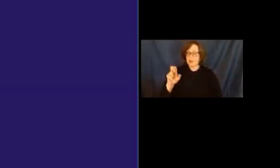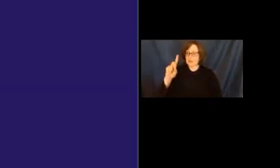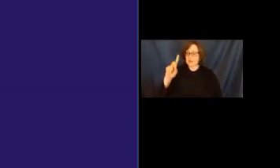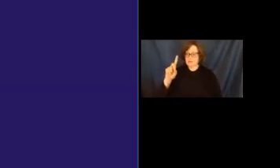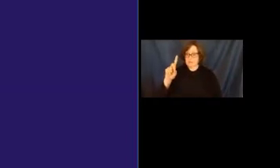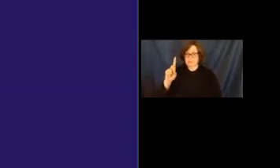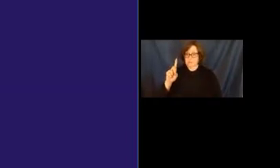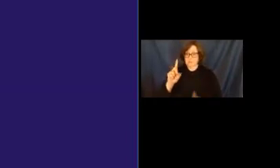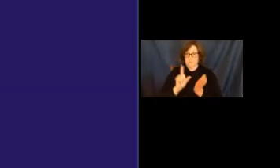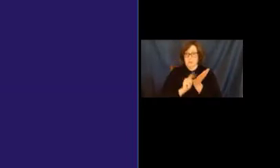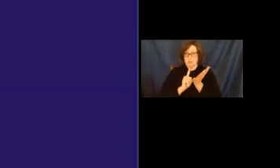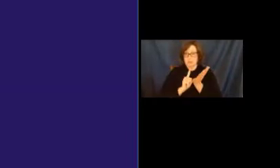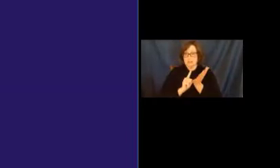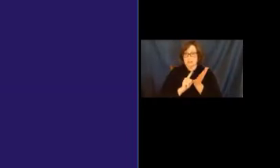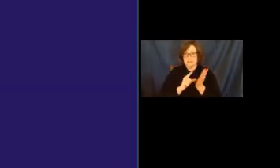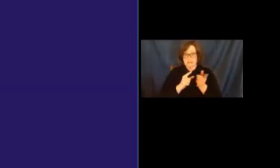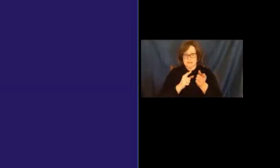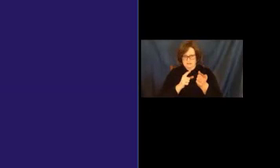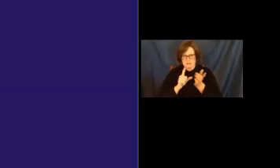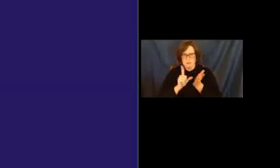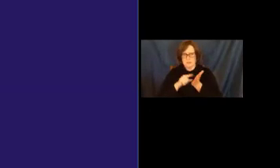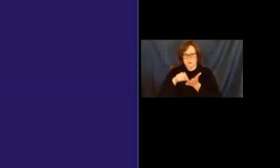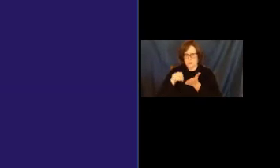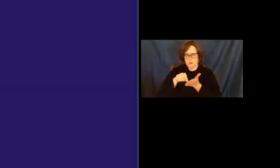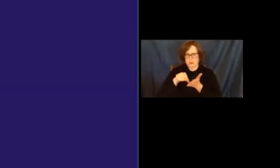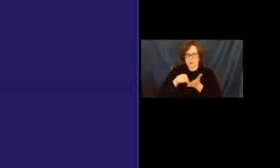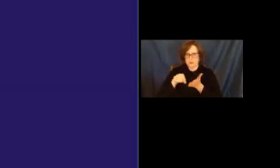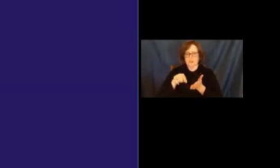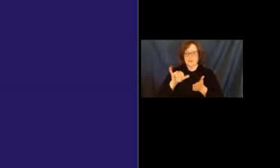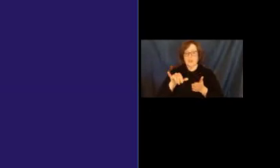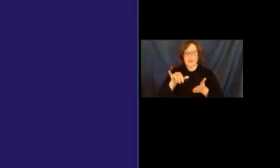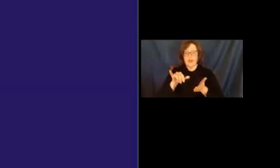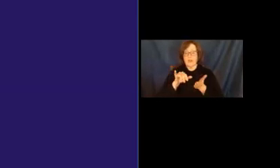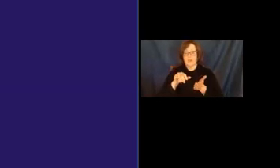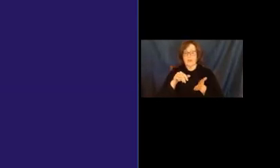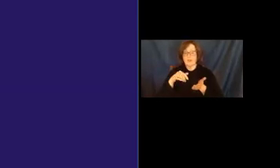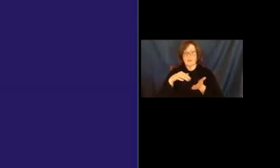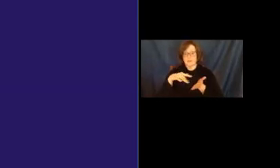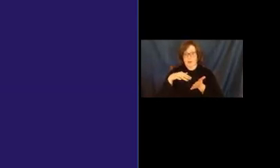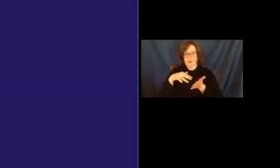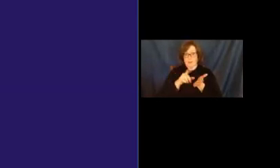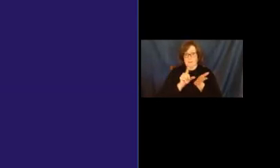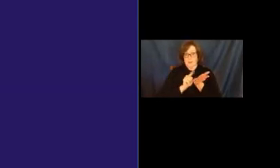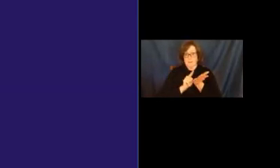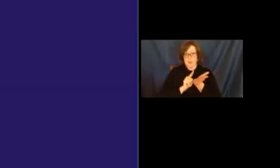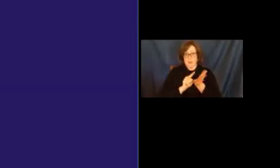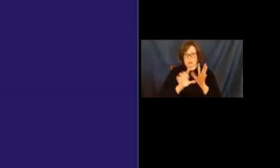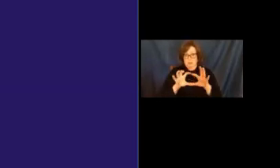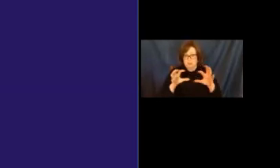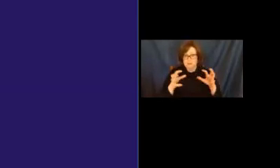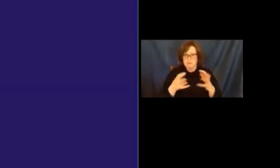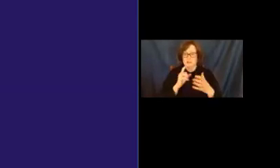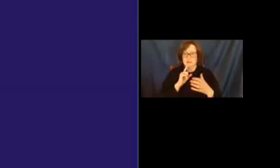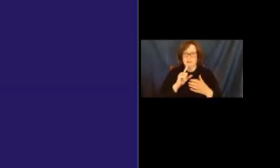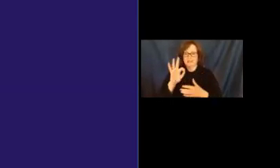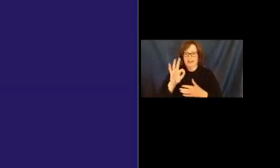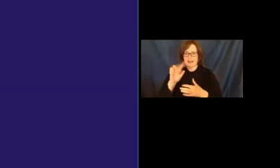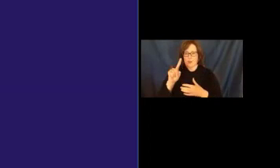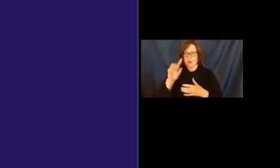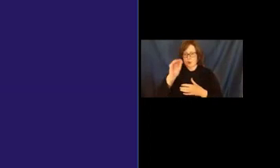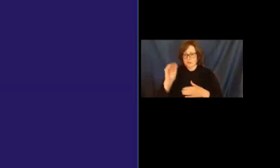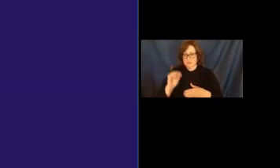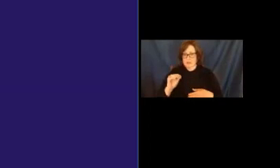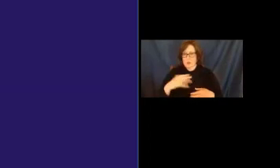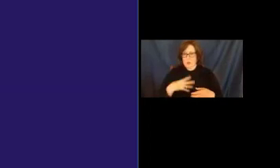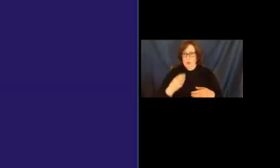that the scholarly publishing workforce is 91% white. Lee and Low Books, a children's book publisher, has